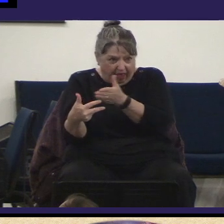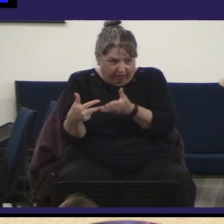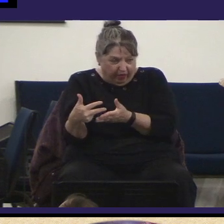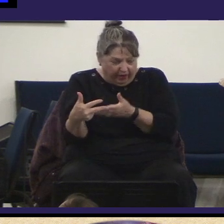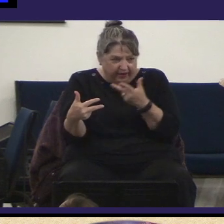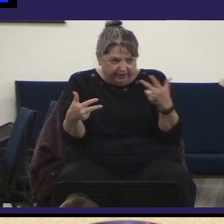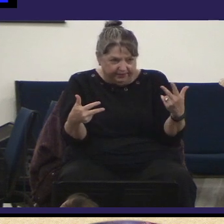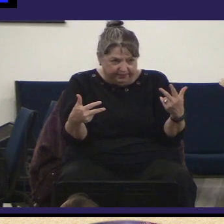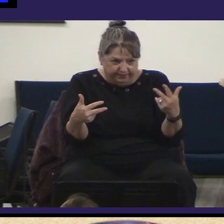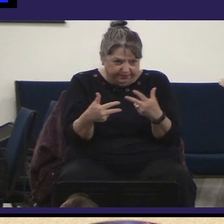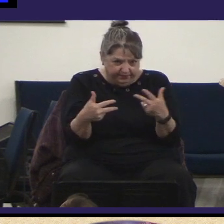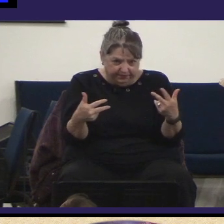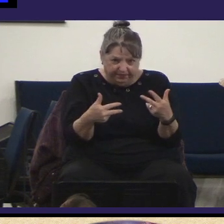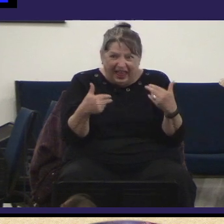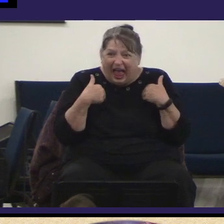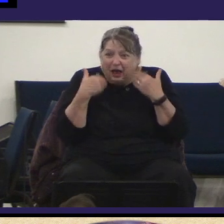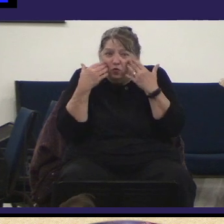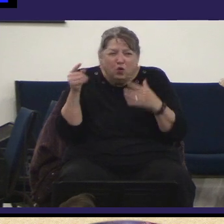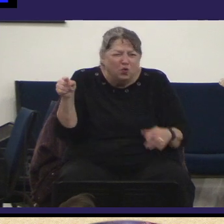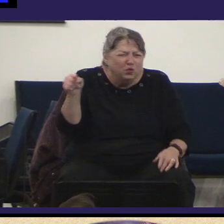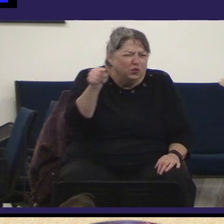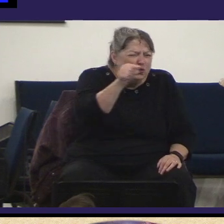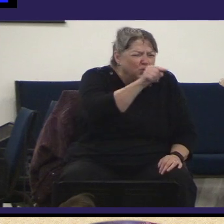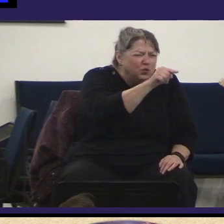Now, I don't know who in here in this place